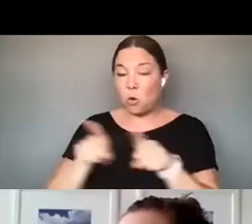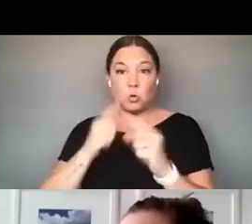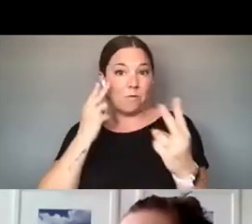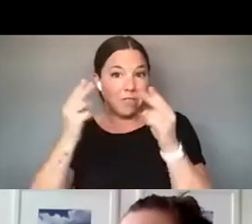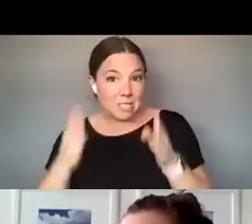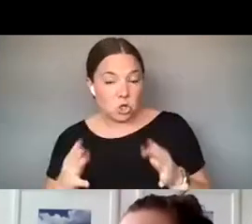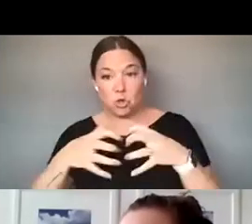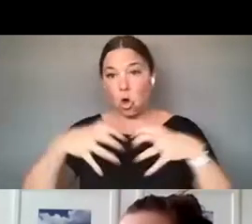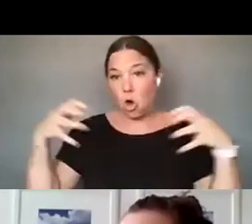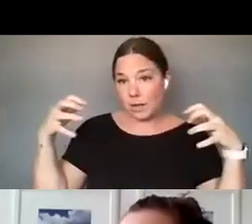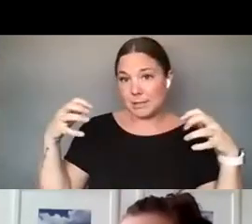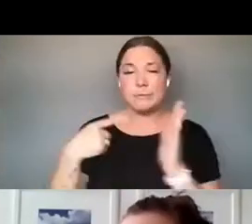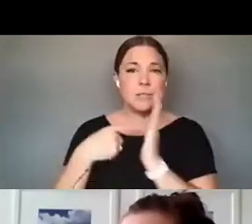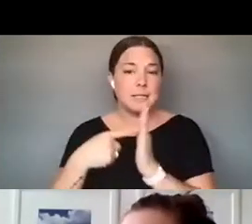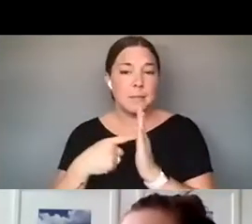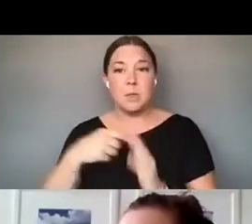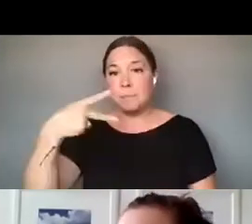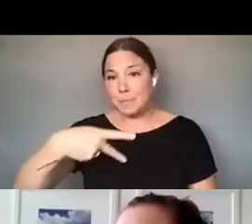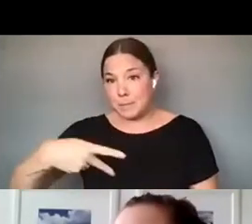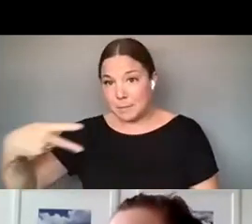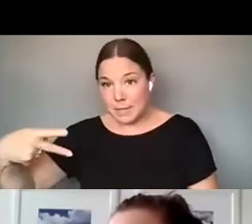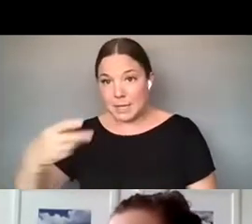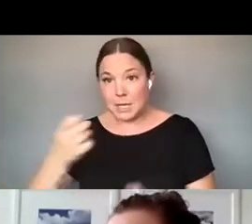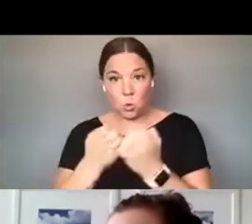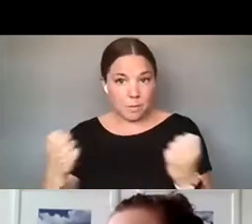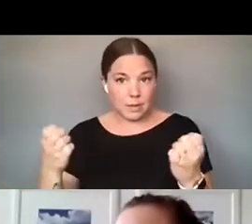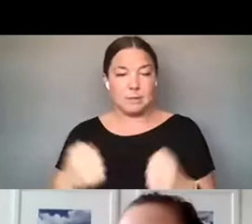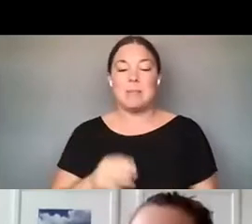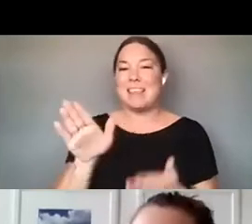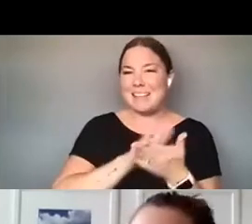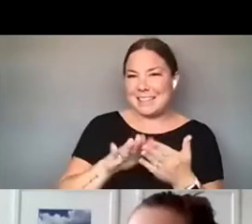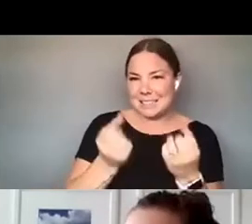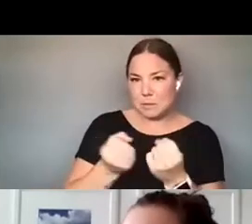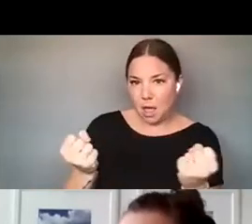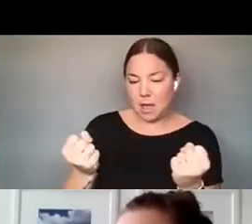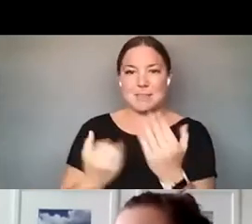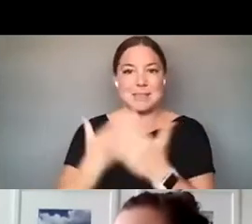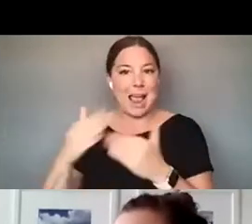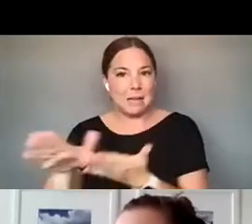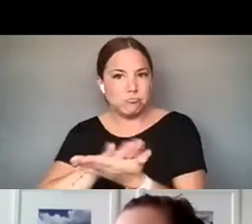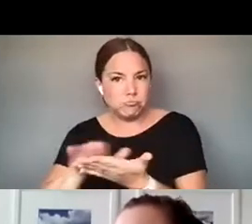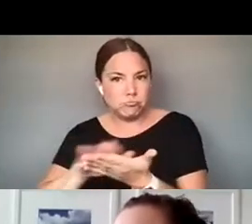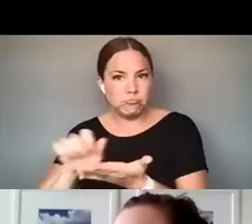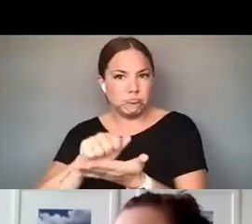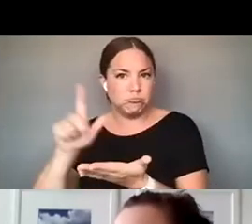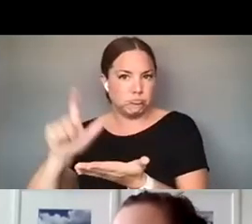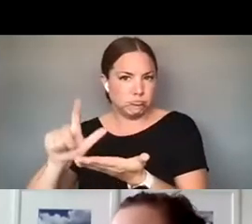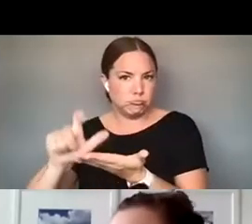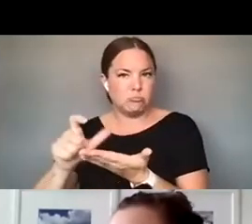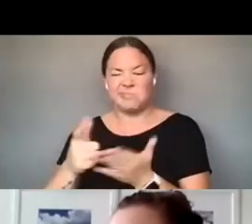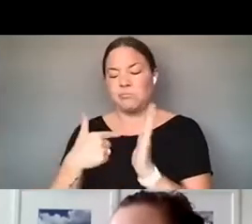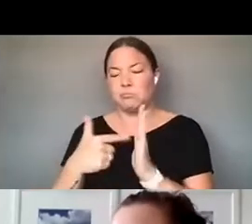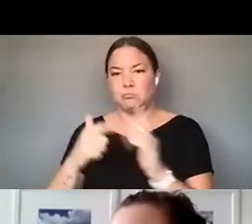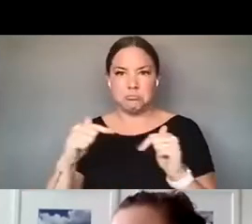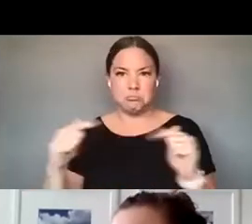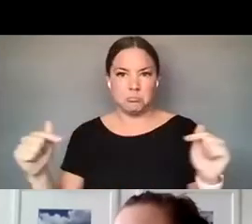This would be things such as personal protective equipment, cleaning supplies, hand sanitizer, etc. And lastly, we